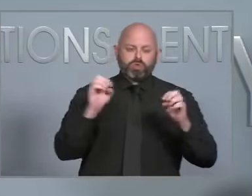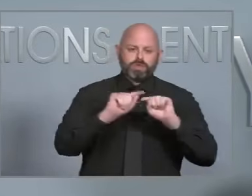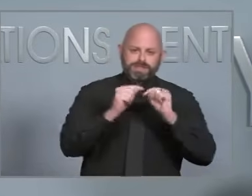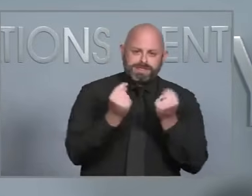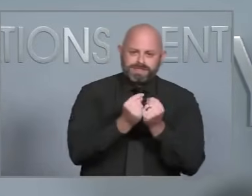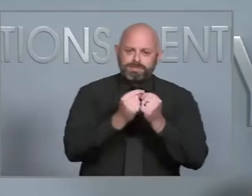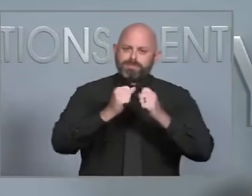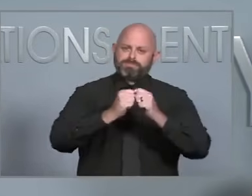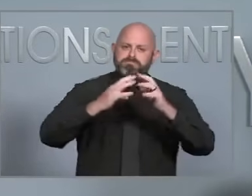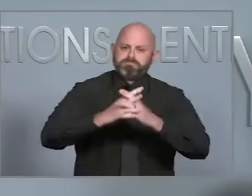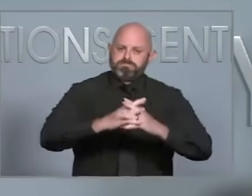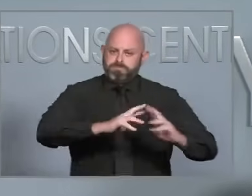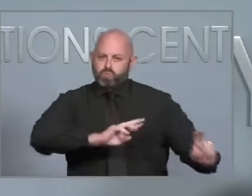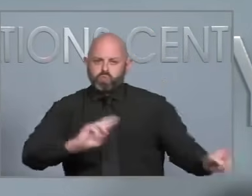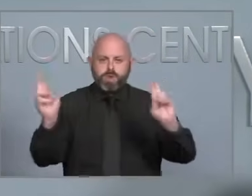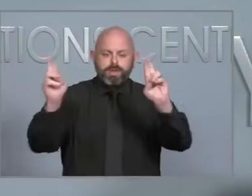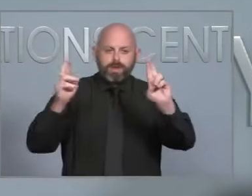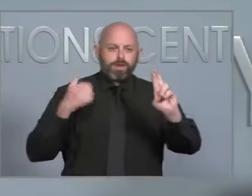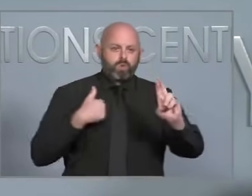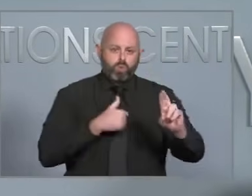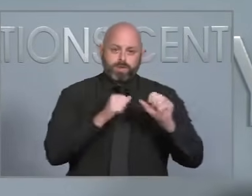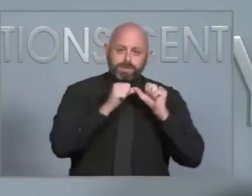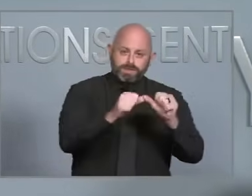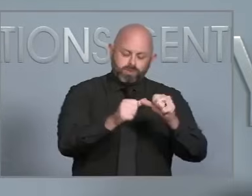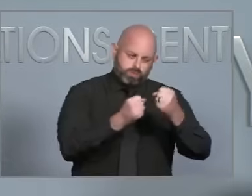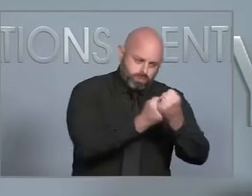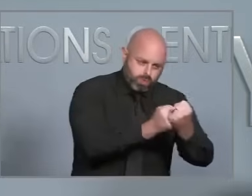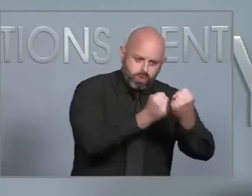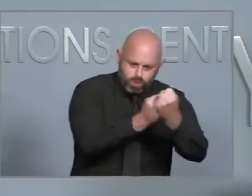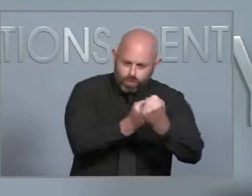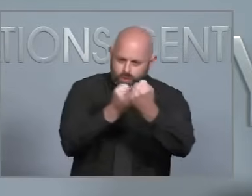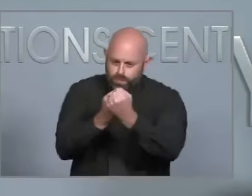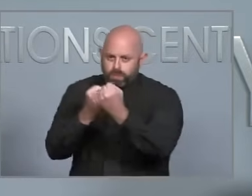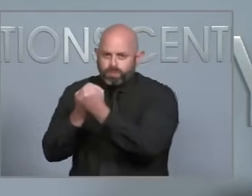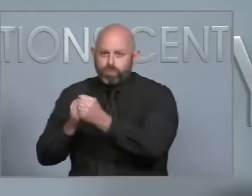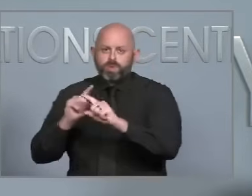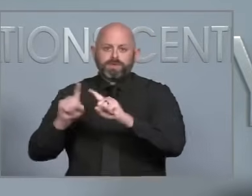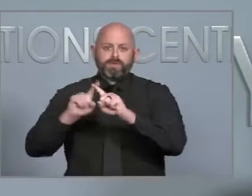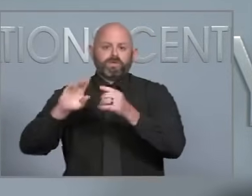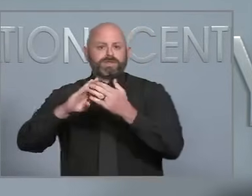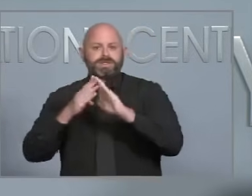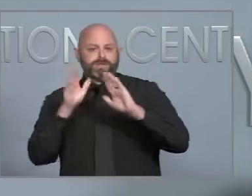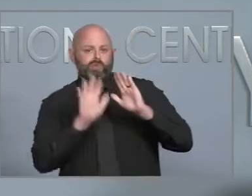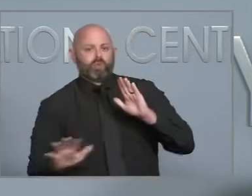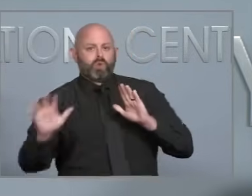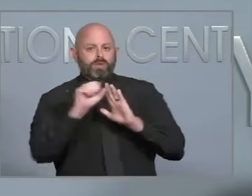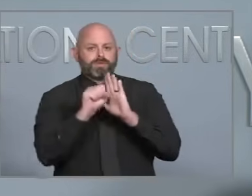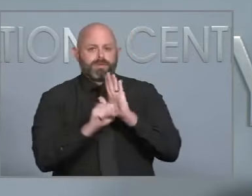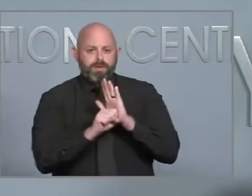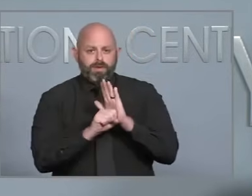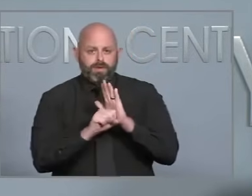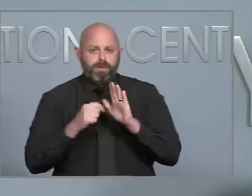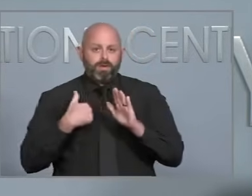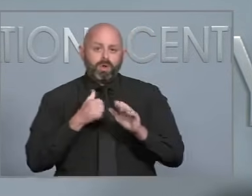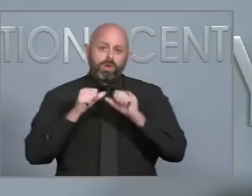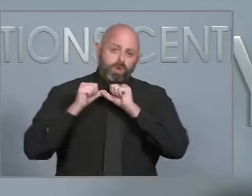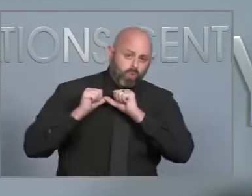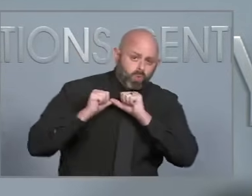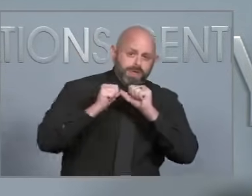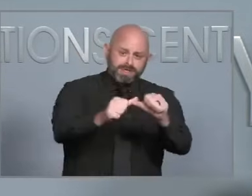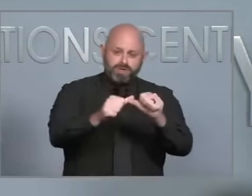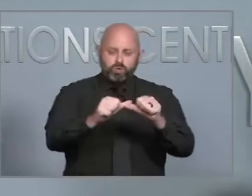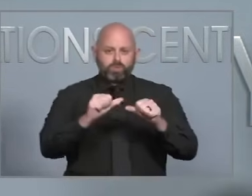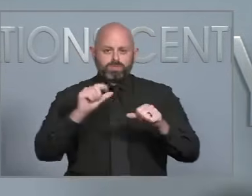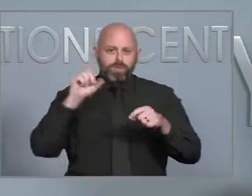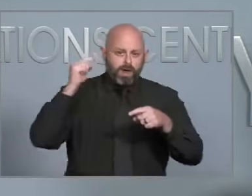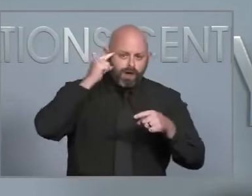priority continues to be on supporting our impacted local jurisdictions across the state. We continue to have our public sector,